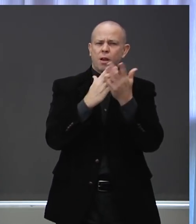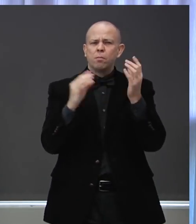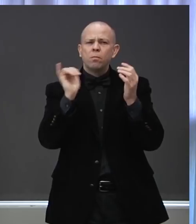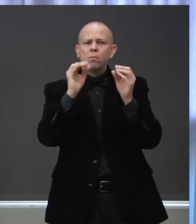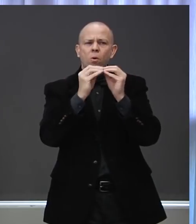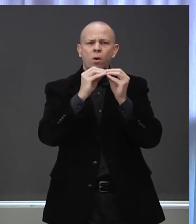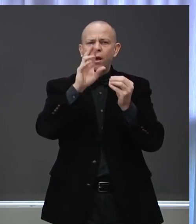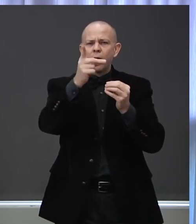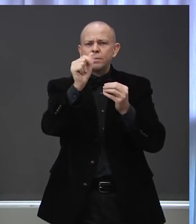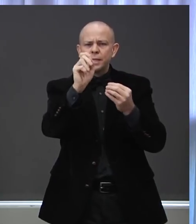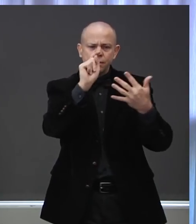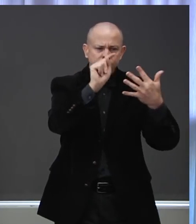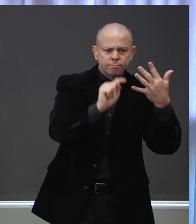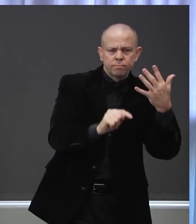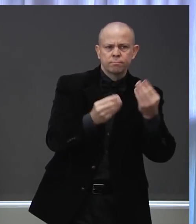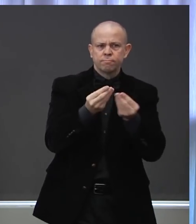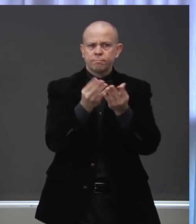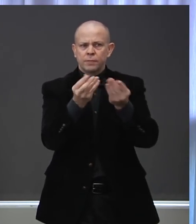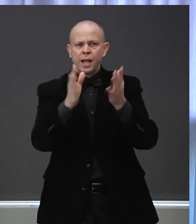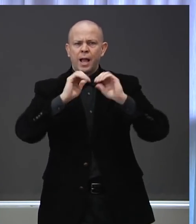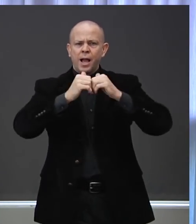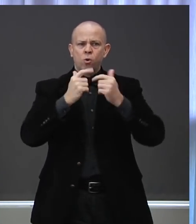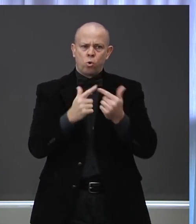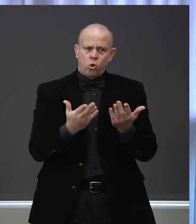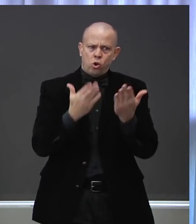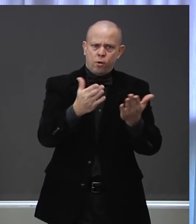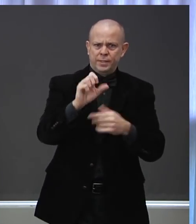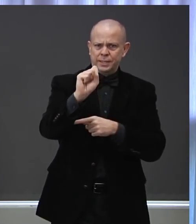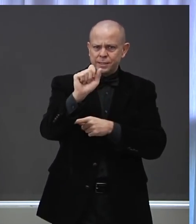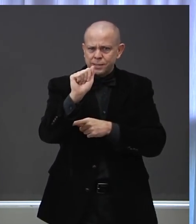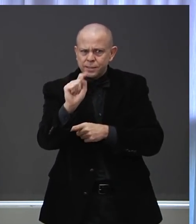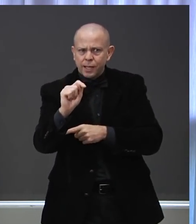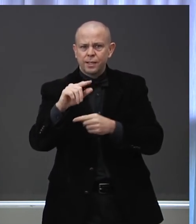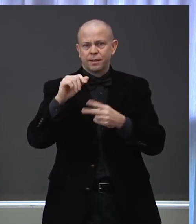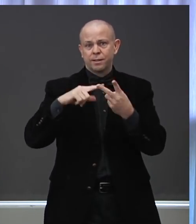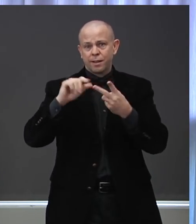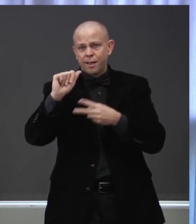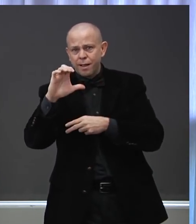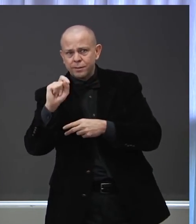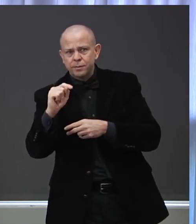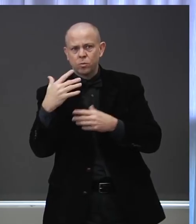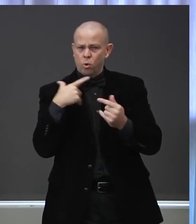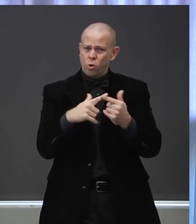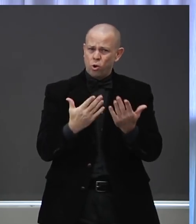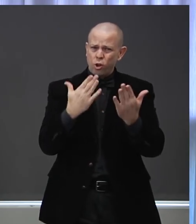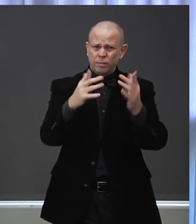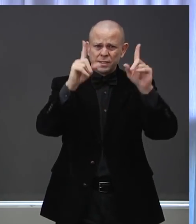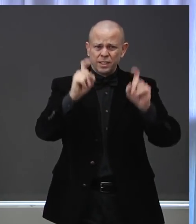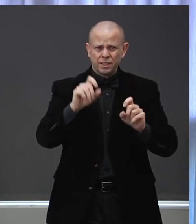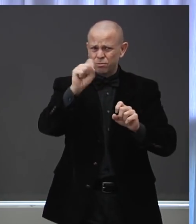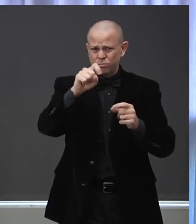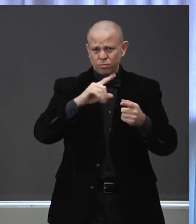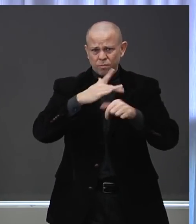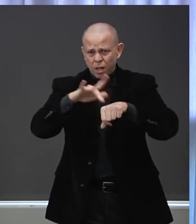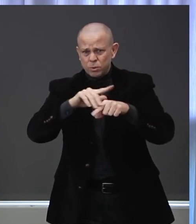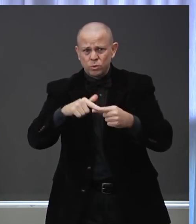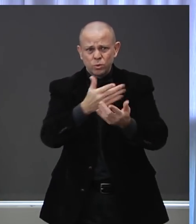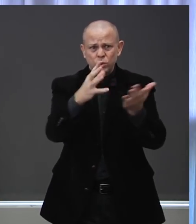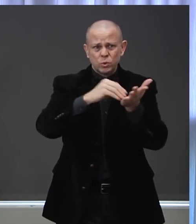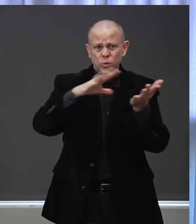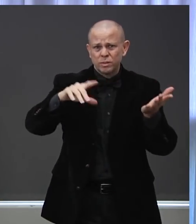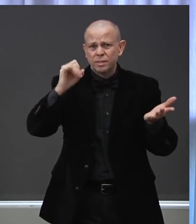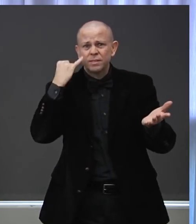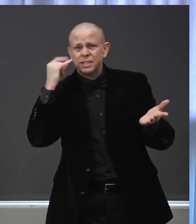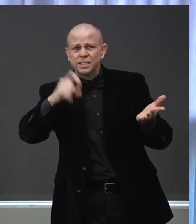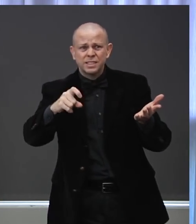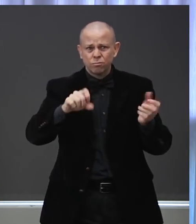that we can serve all the students who need to be served. And sometimes when these tests are given in our larger high schools, many